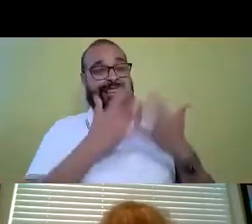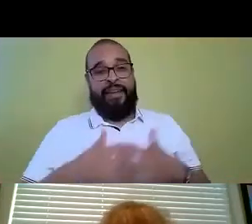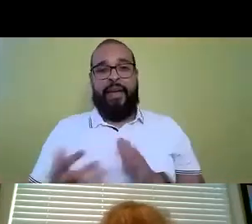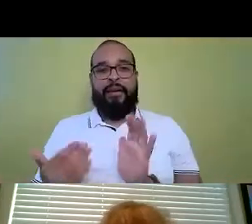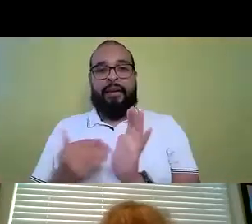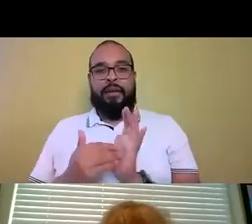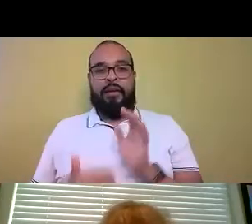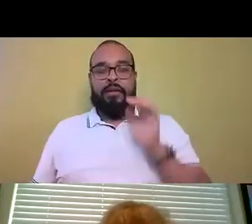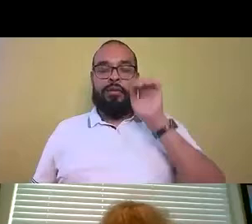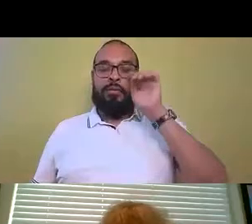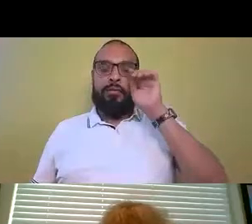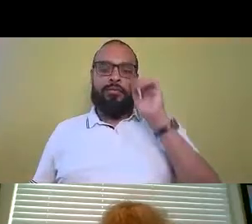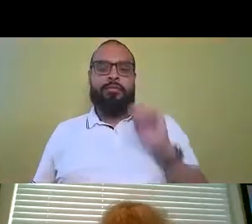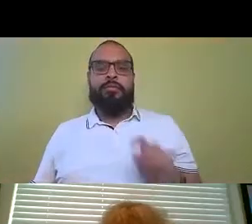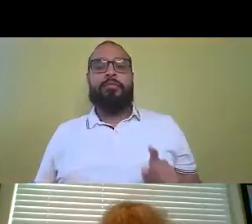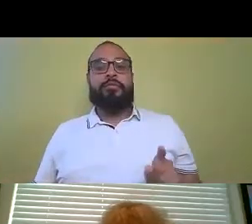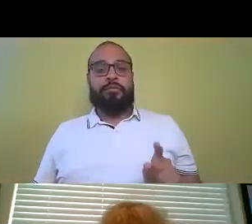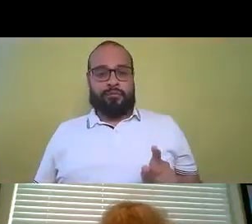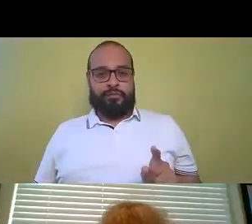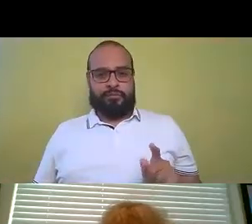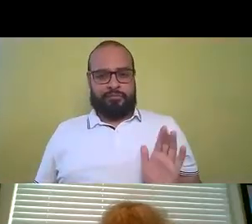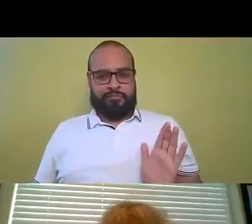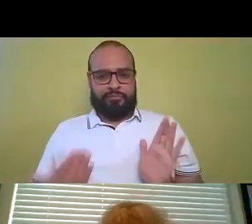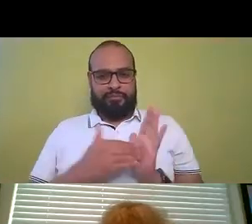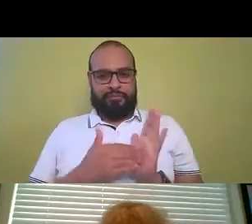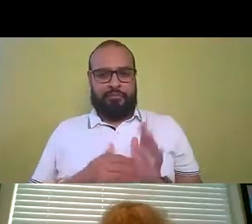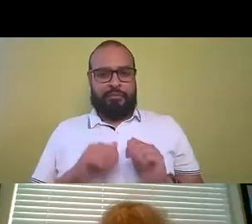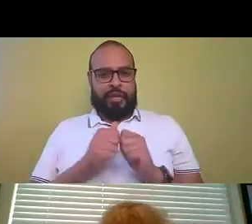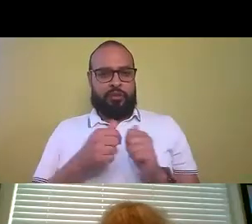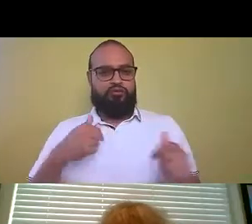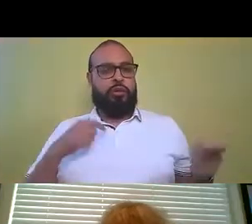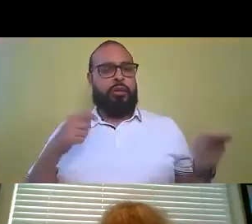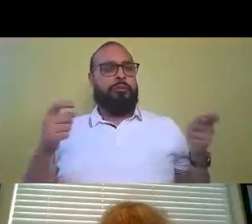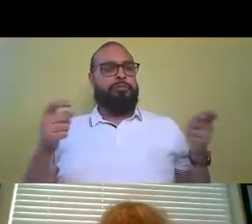we're pursuing how do we maintain self-regulation in our children.